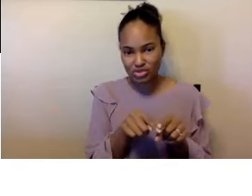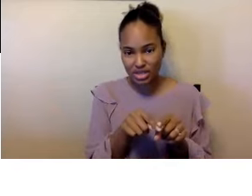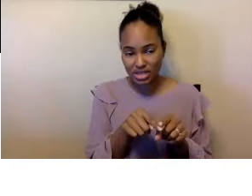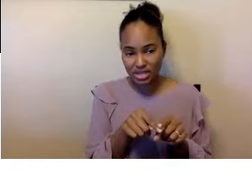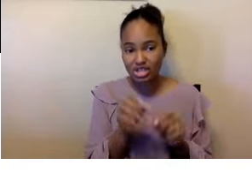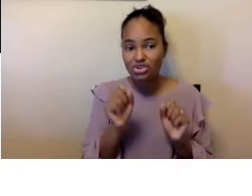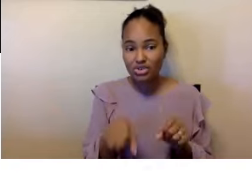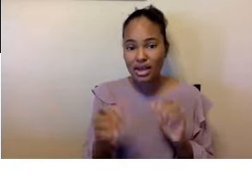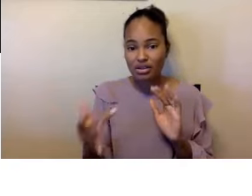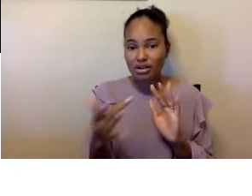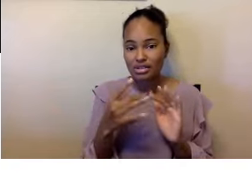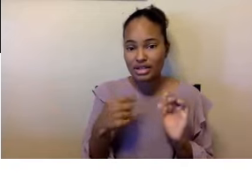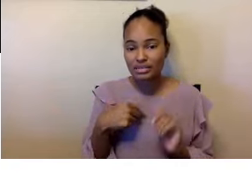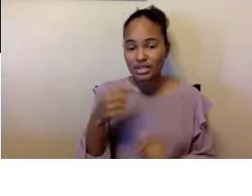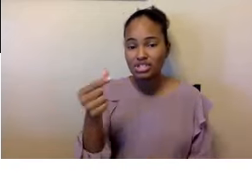at